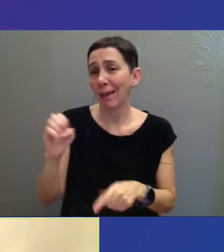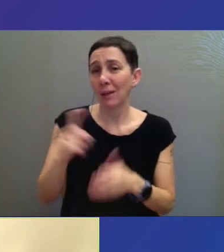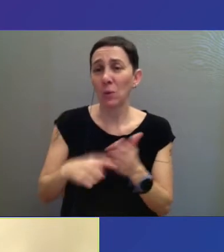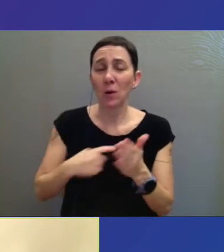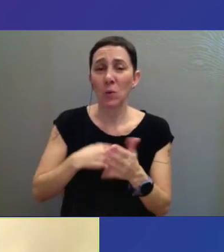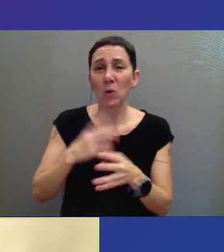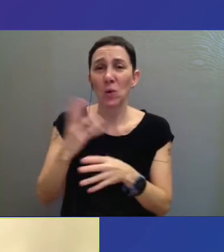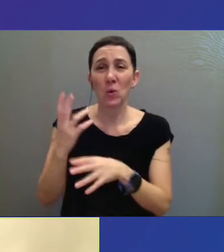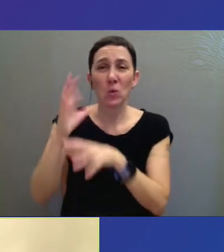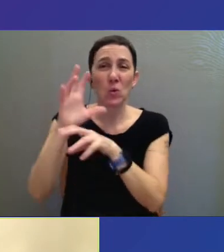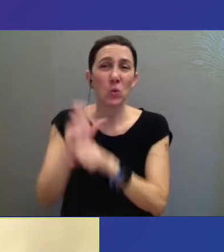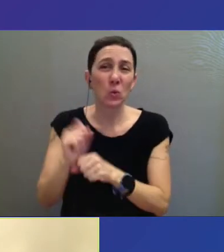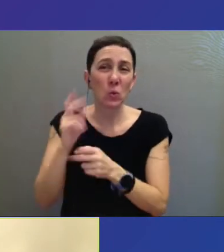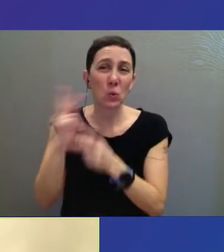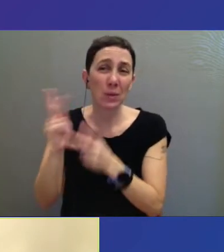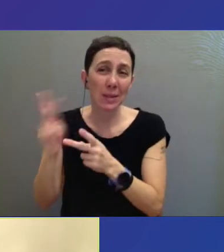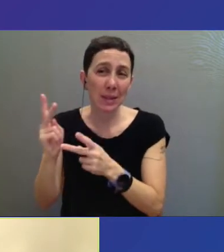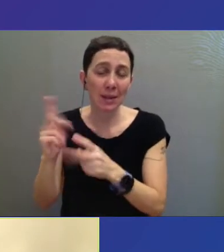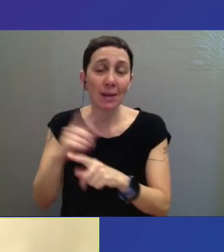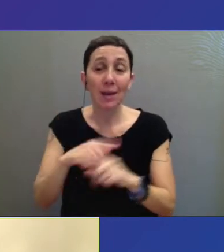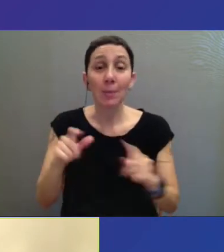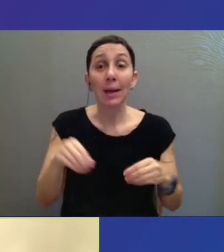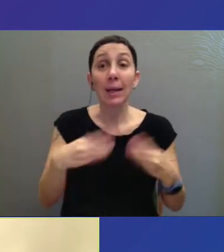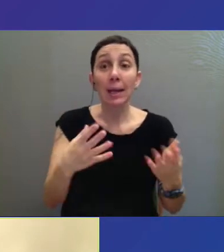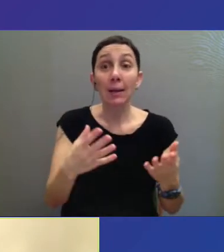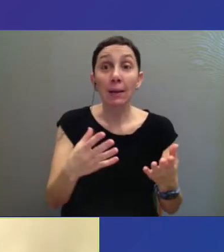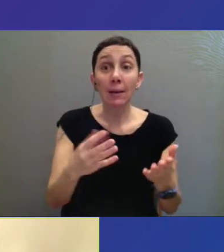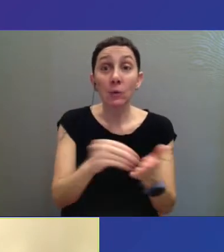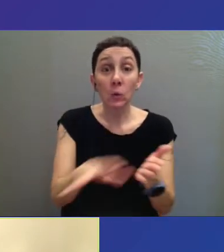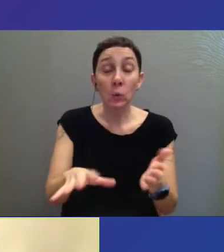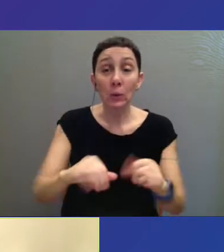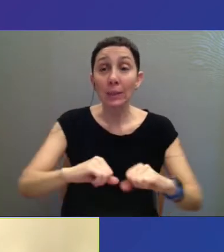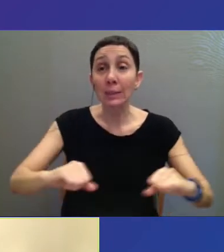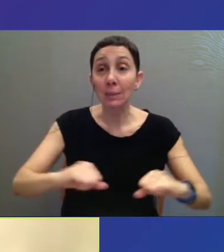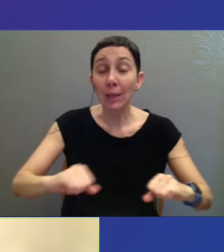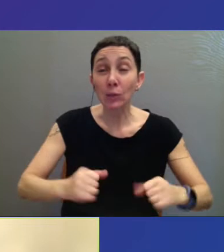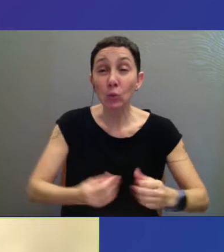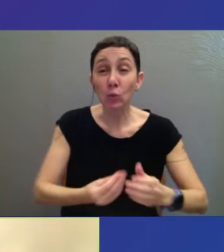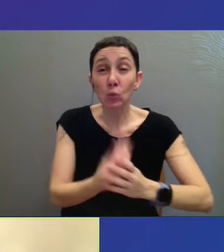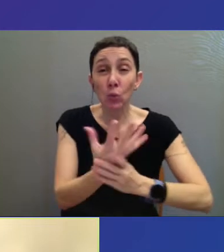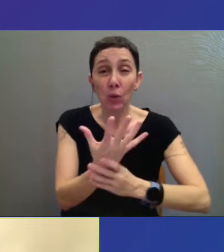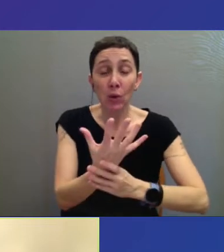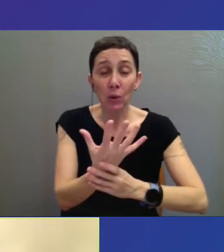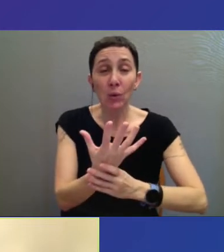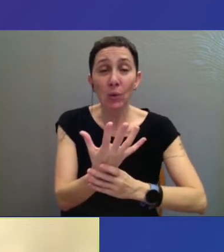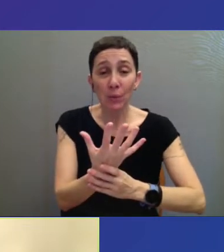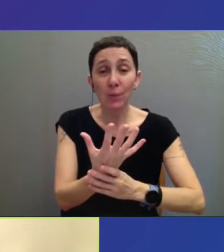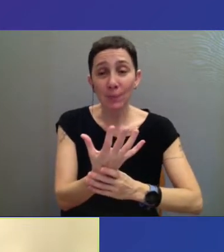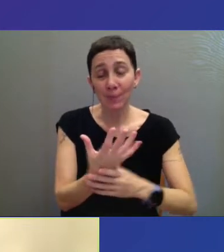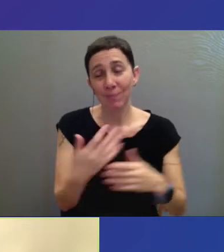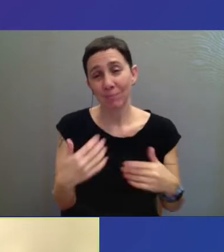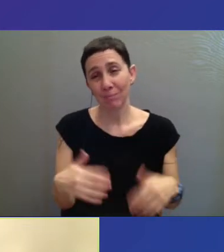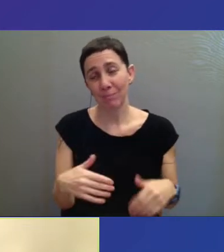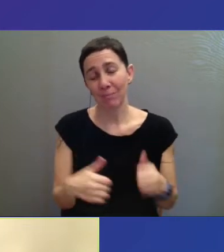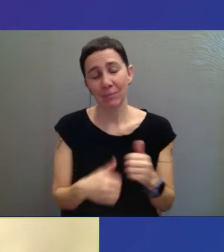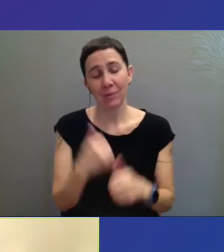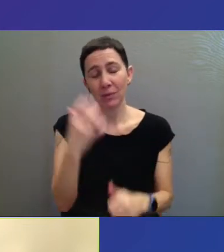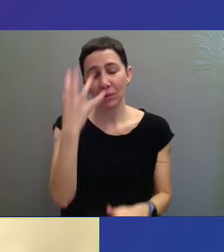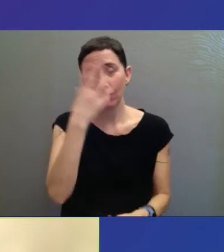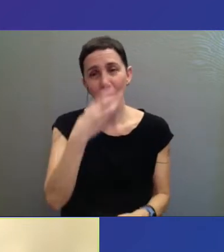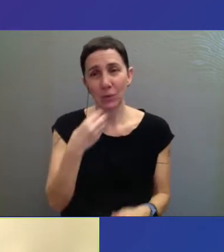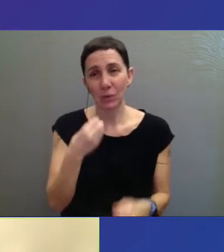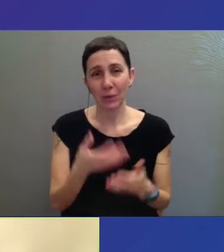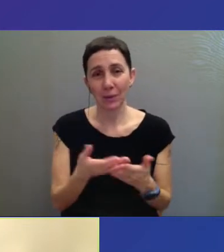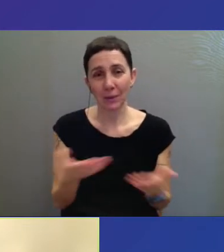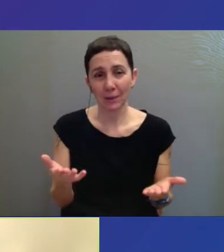seeing. But when students are given that space as you're talking to kind of grow, that's the most beautiful thing, I